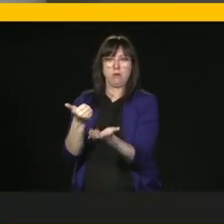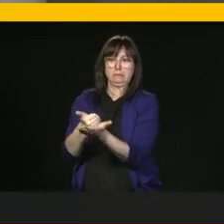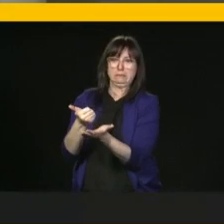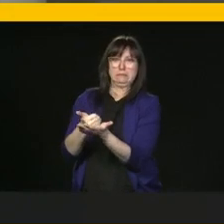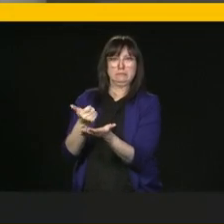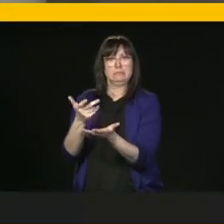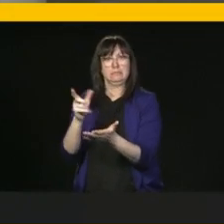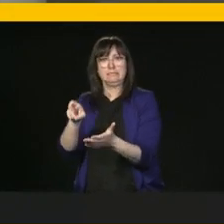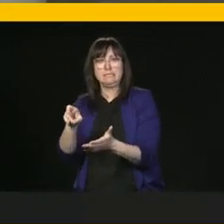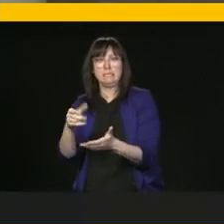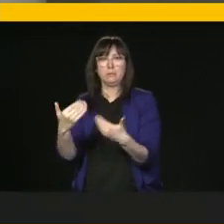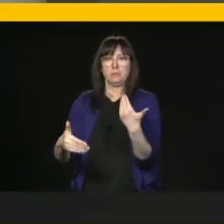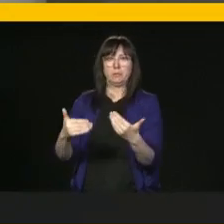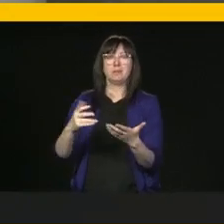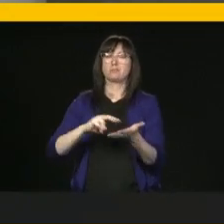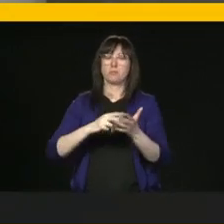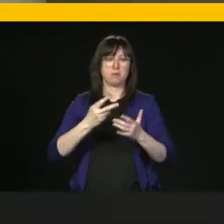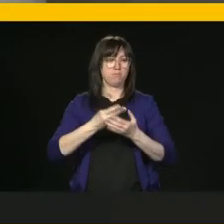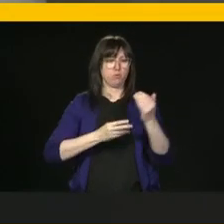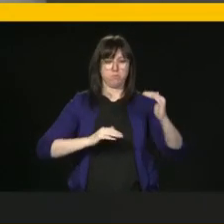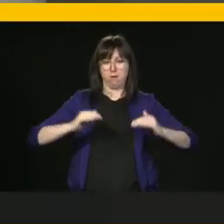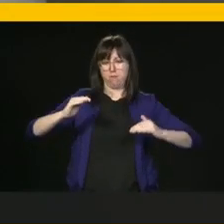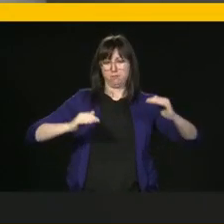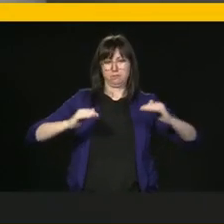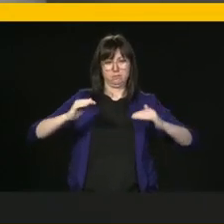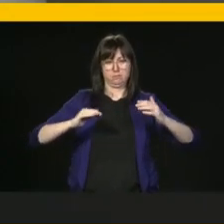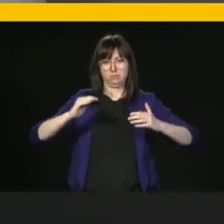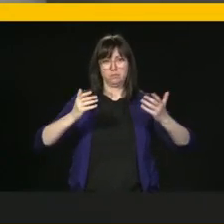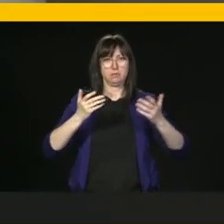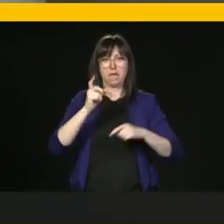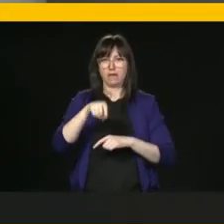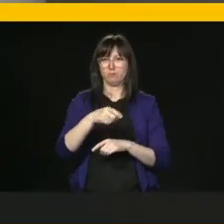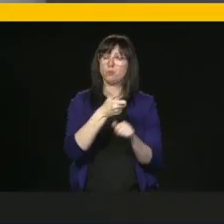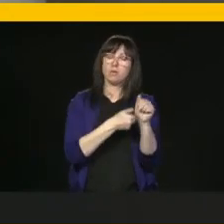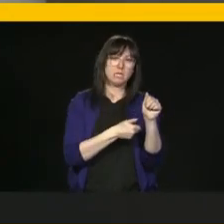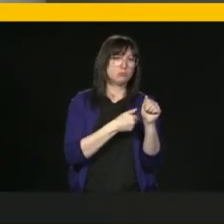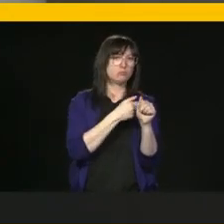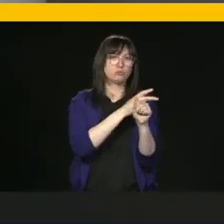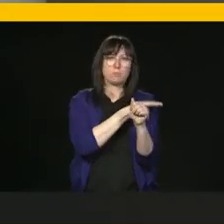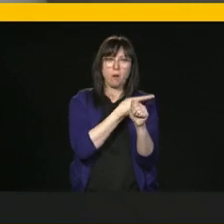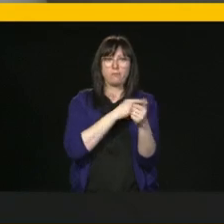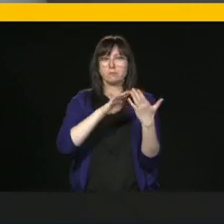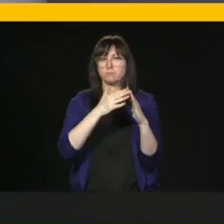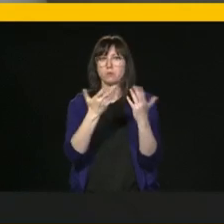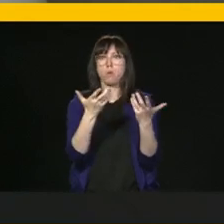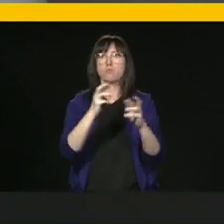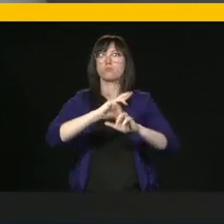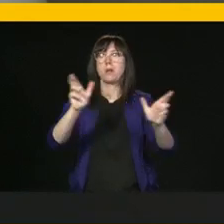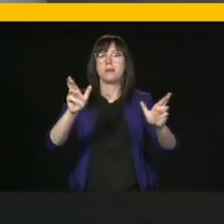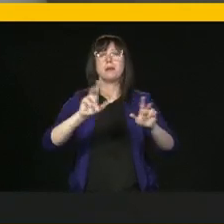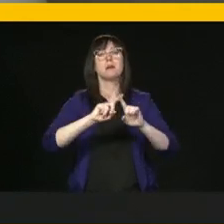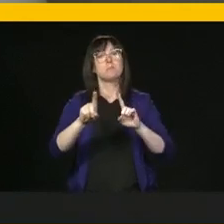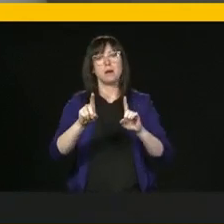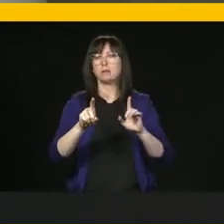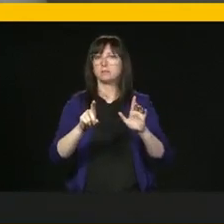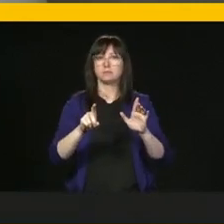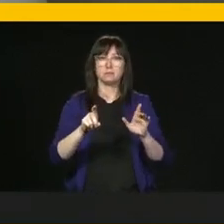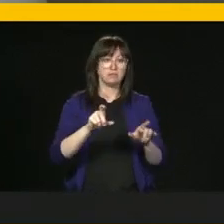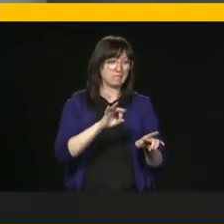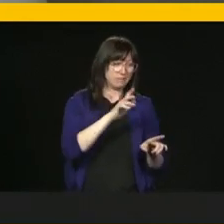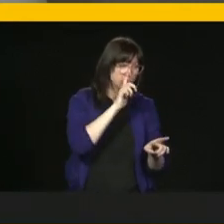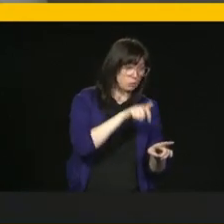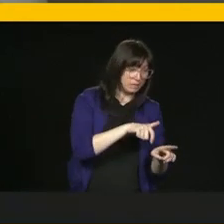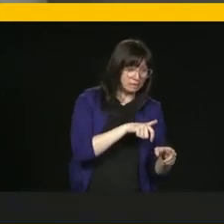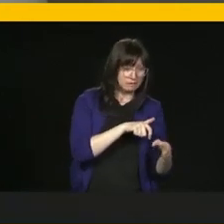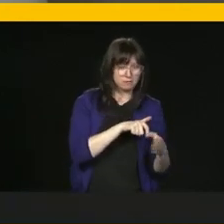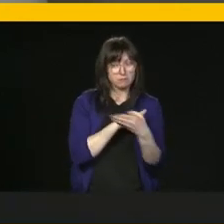those. Obviously, each jurisdiction wants to be prepared, but we also know that there is a somewhat of a surge in certain areas, and we have to be